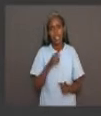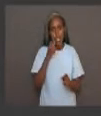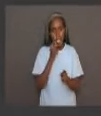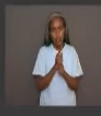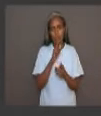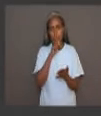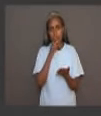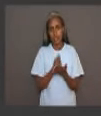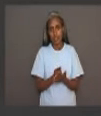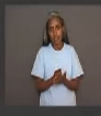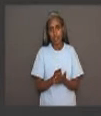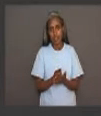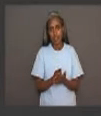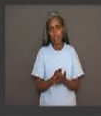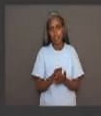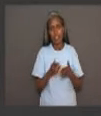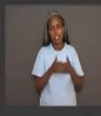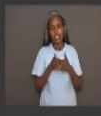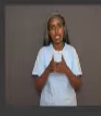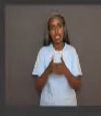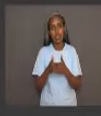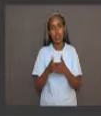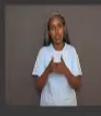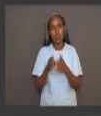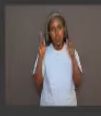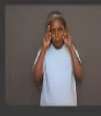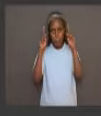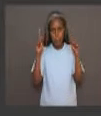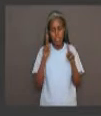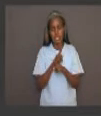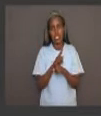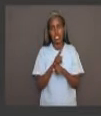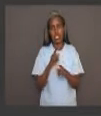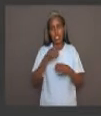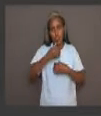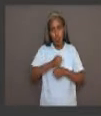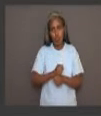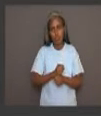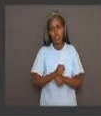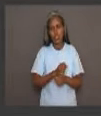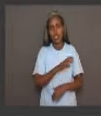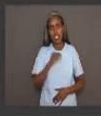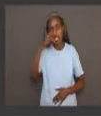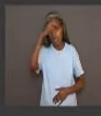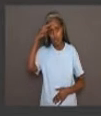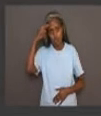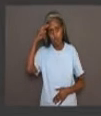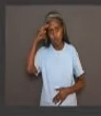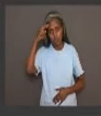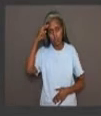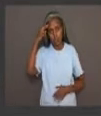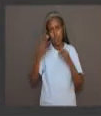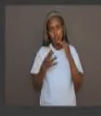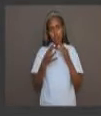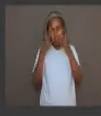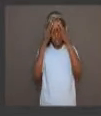Inaccurate data can lead to misleading conclusions and cause poor decisions